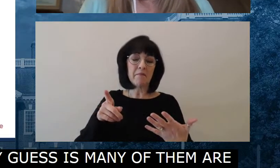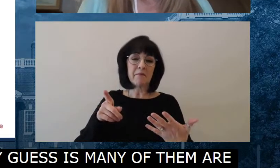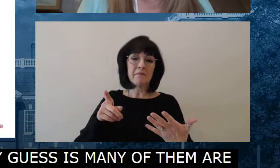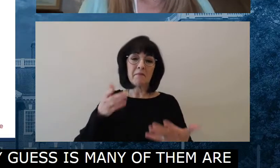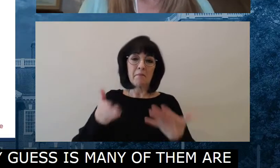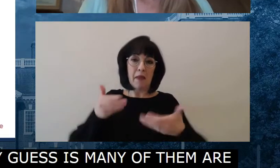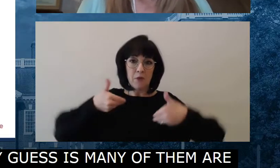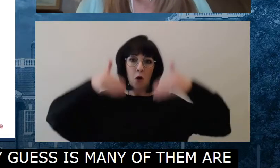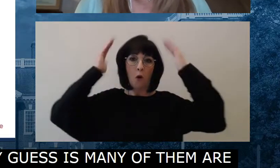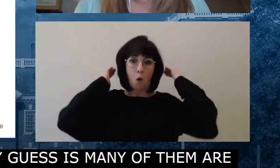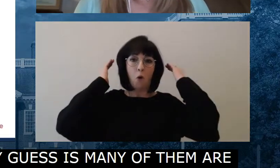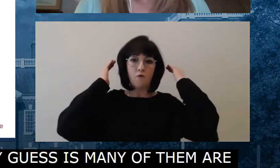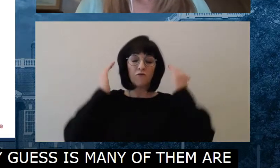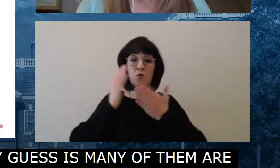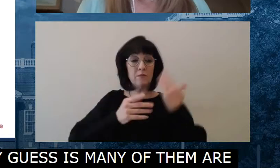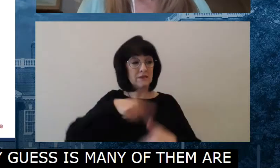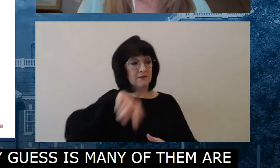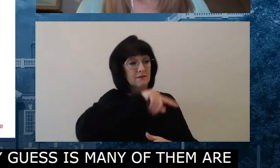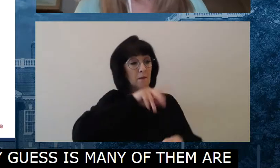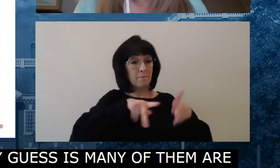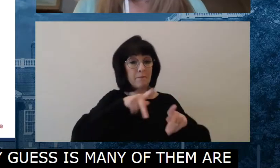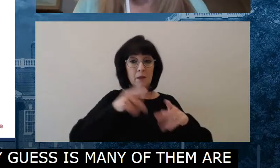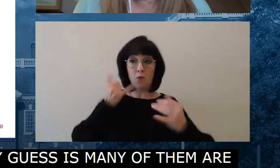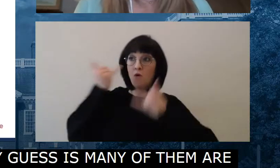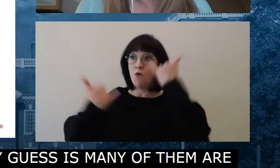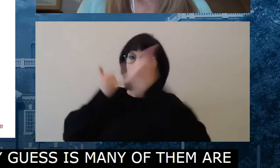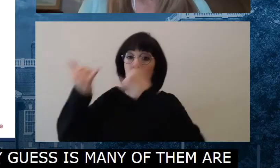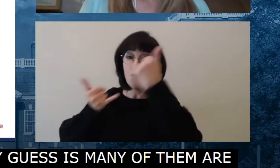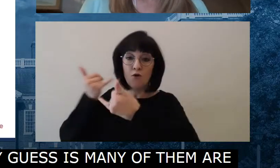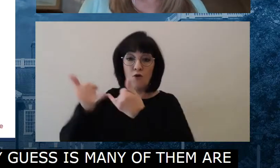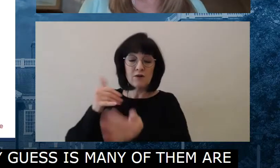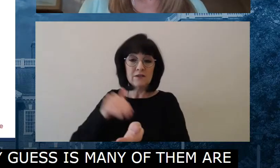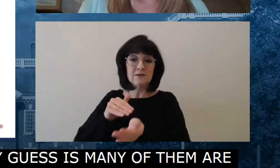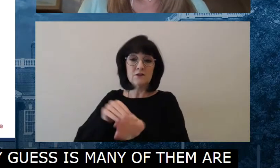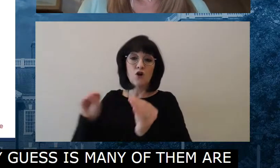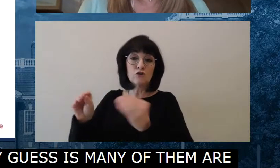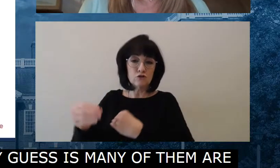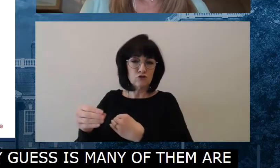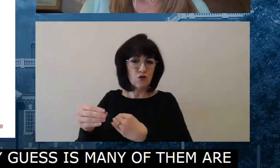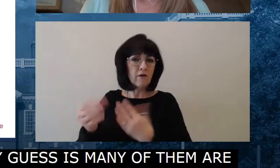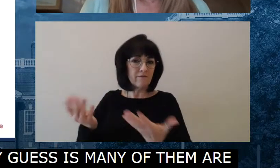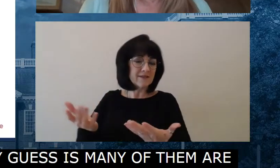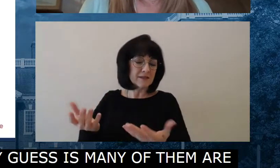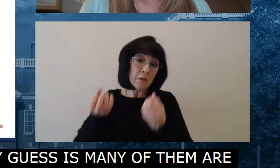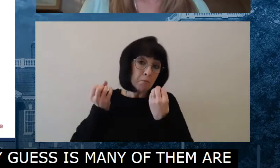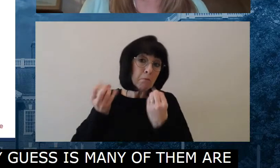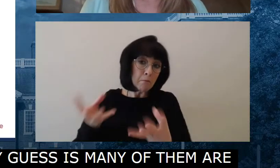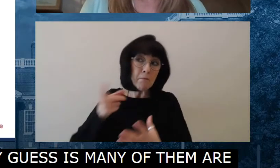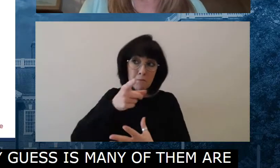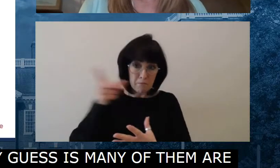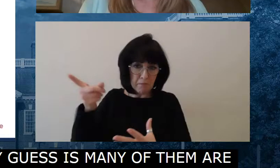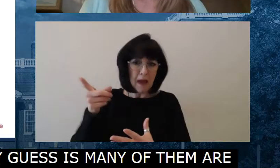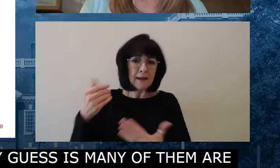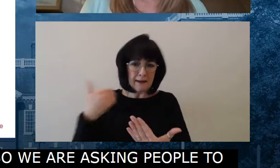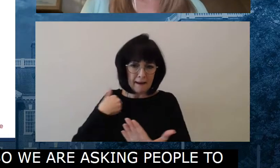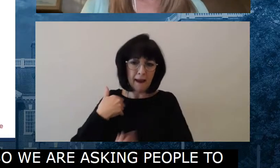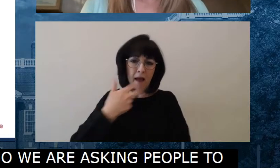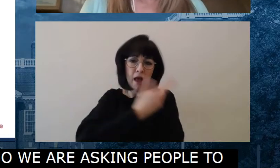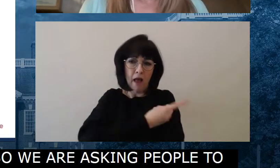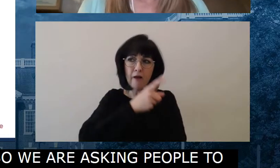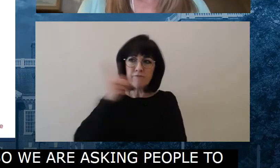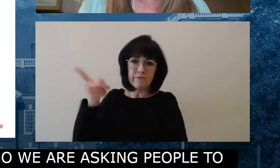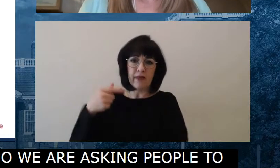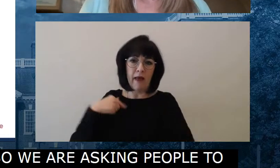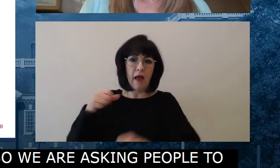patient. Many providers are vaccinating, some aren't vaccinating, but they have been given guidance to